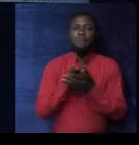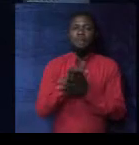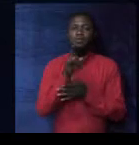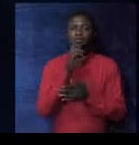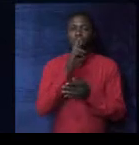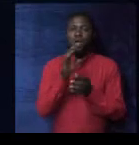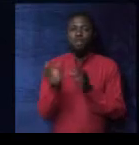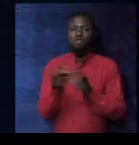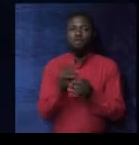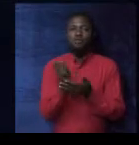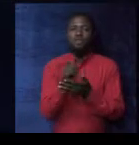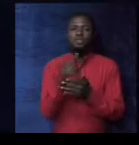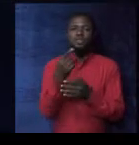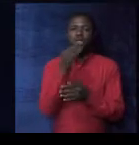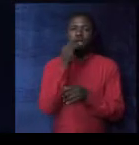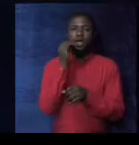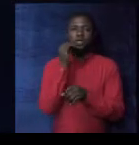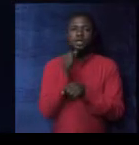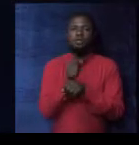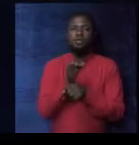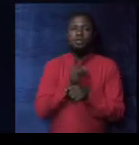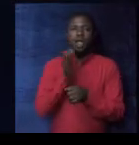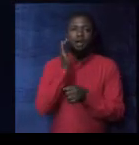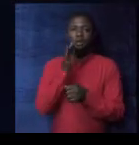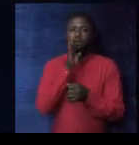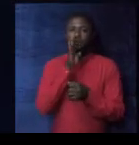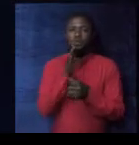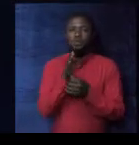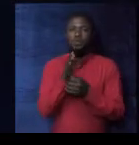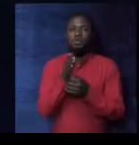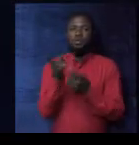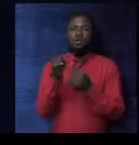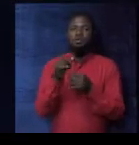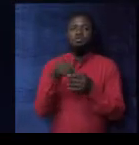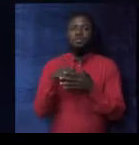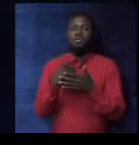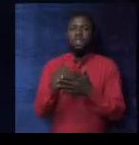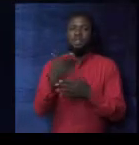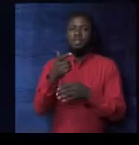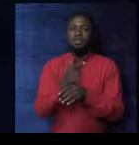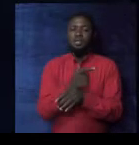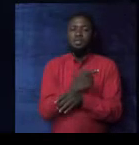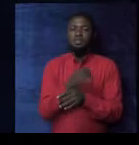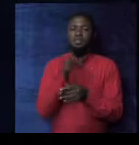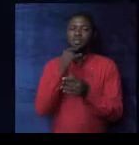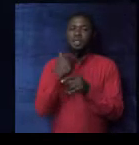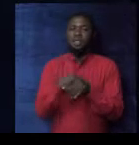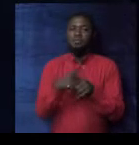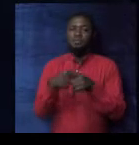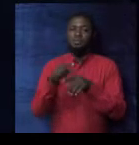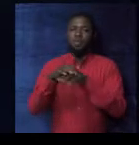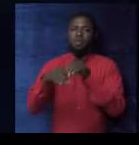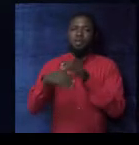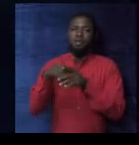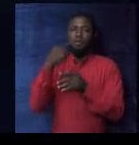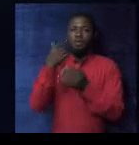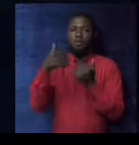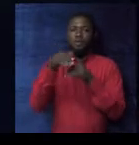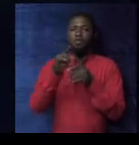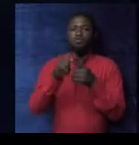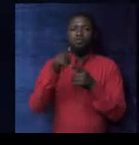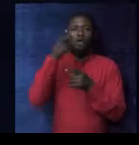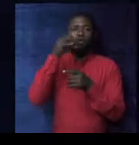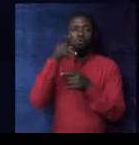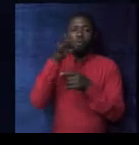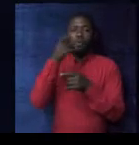21,790. I believe you're done writing the assignments. I'll be on hand in the next lesson to show you how it's done. It's time to hand you over to Uncle Popo for the